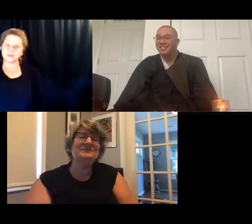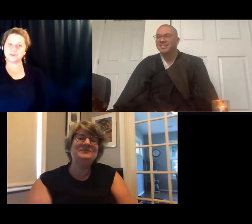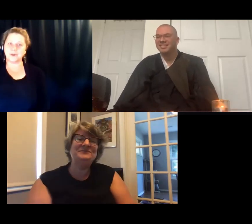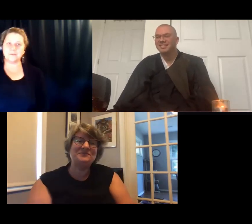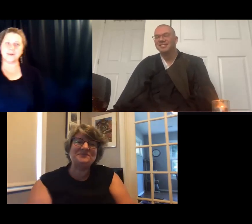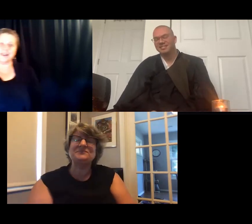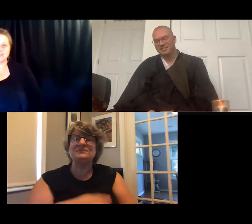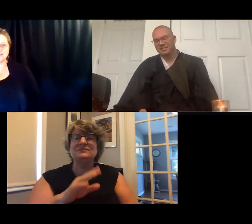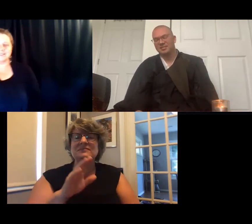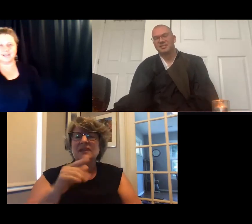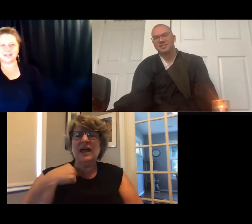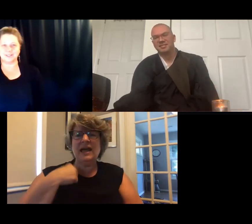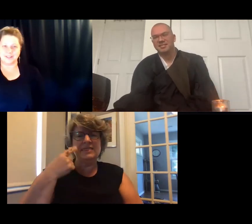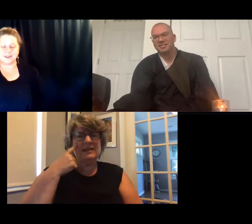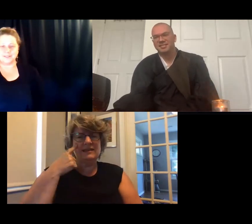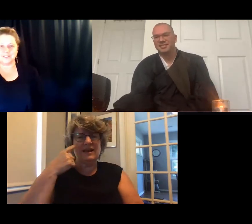Thank you so much,